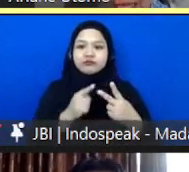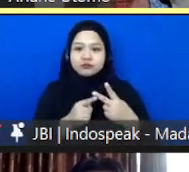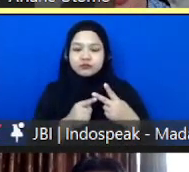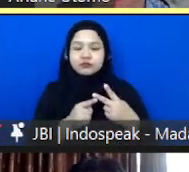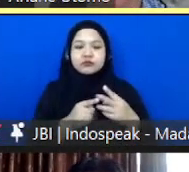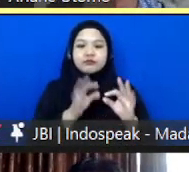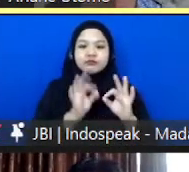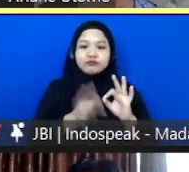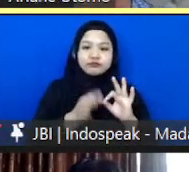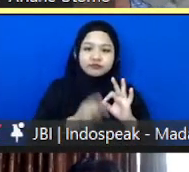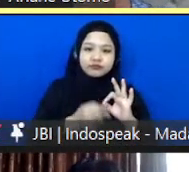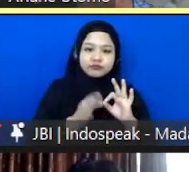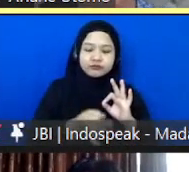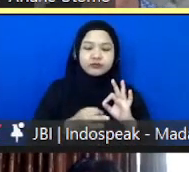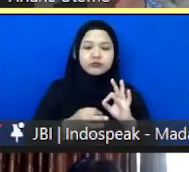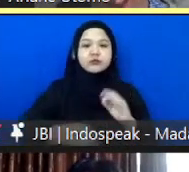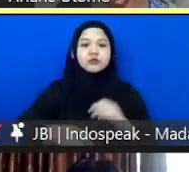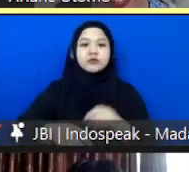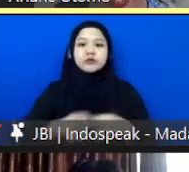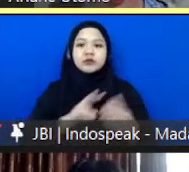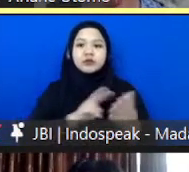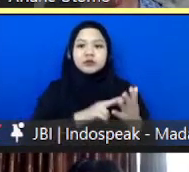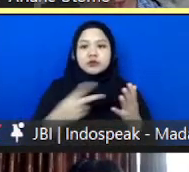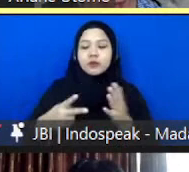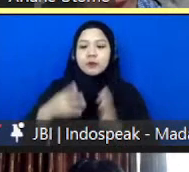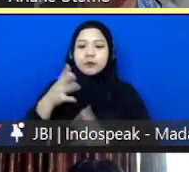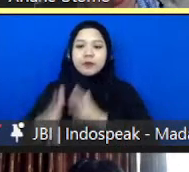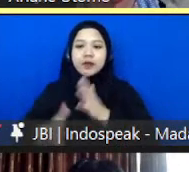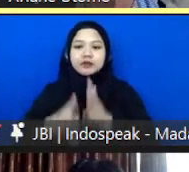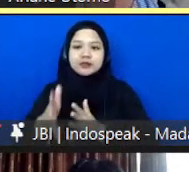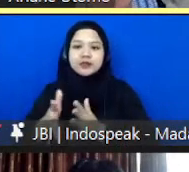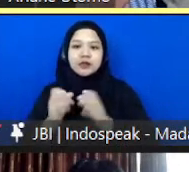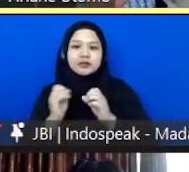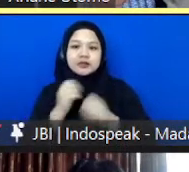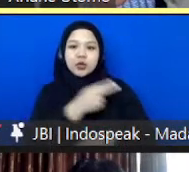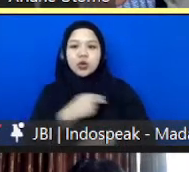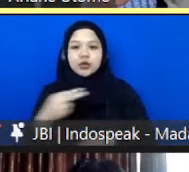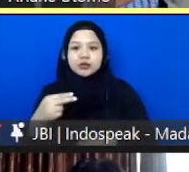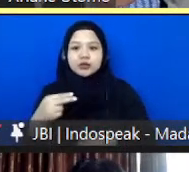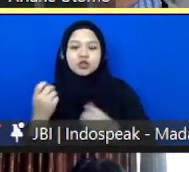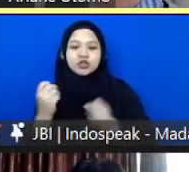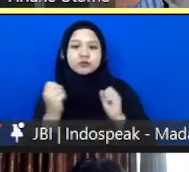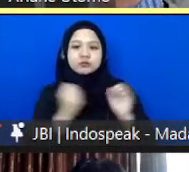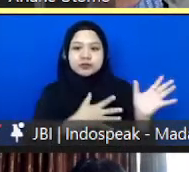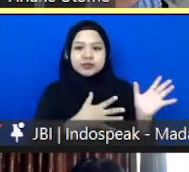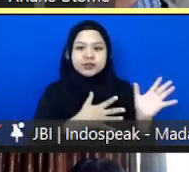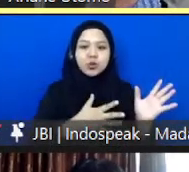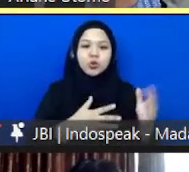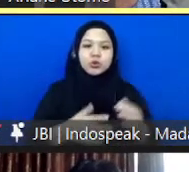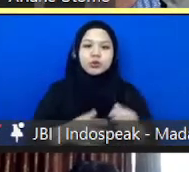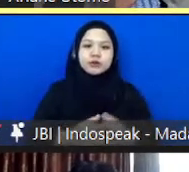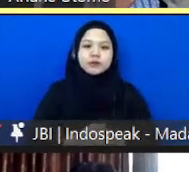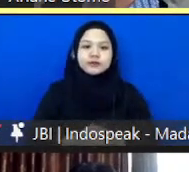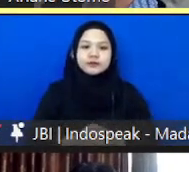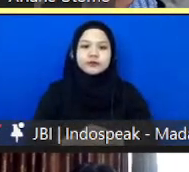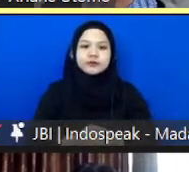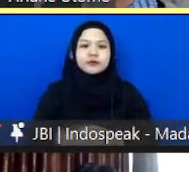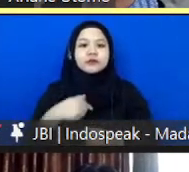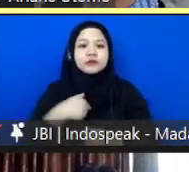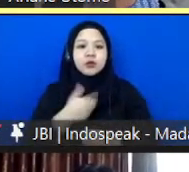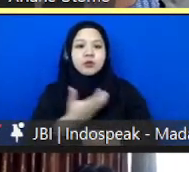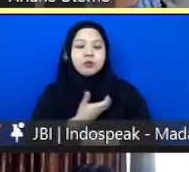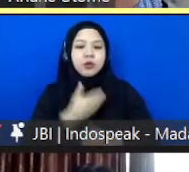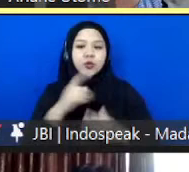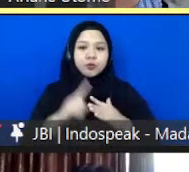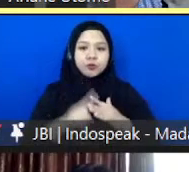interpreting this panel to Bahasa Isyarat Indonesia. I would like to begin by acknowledging that those